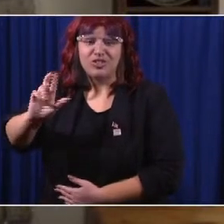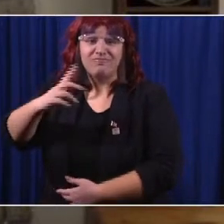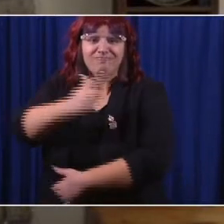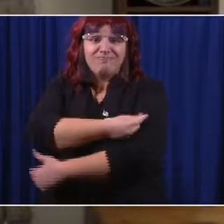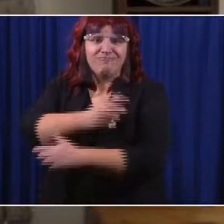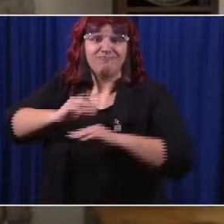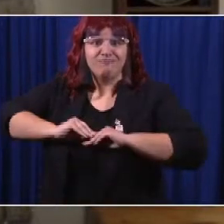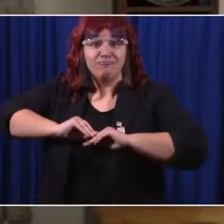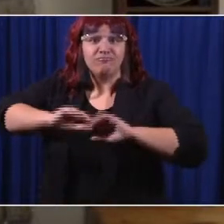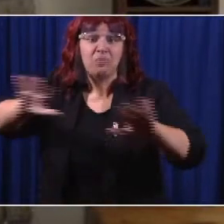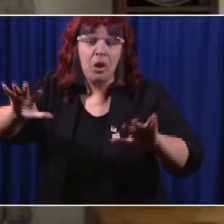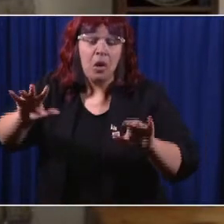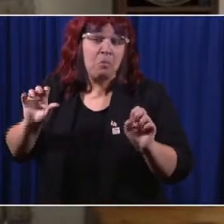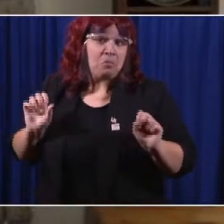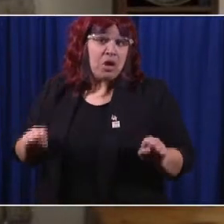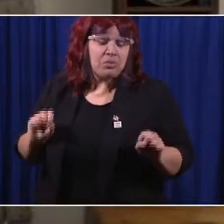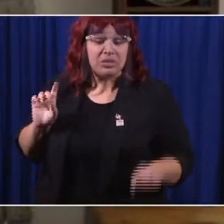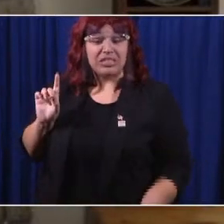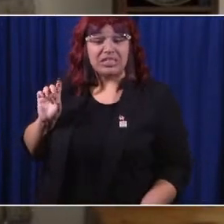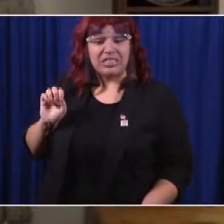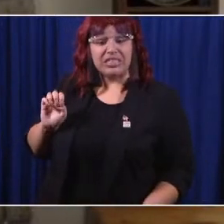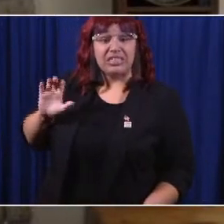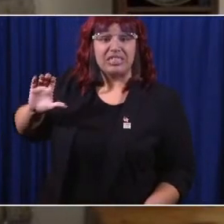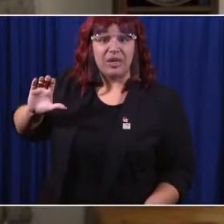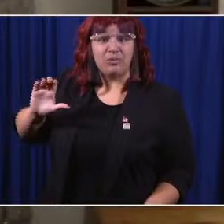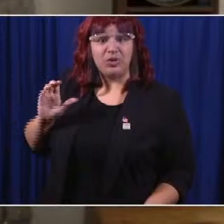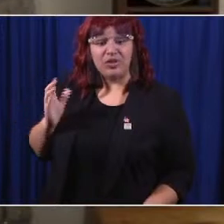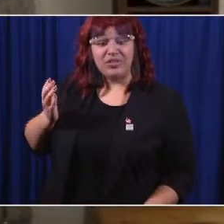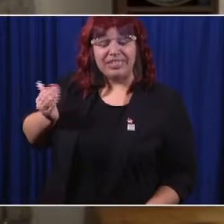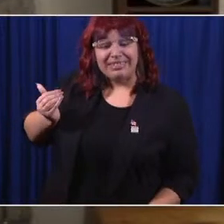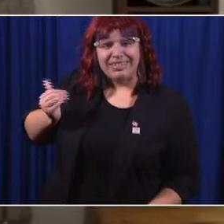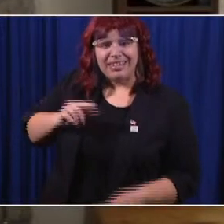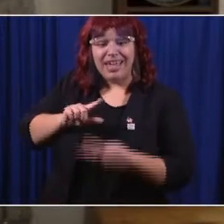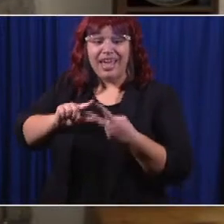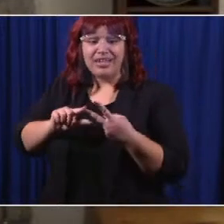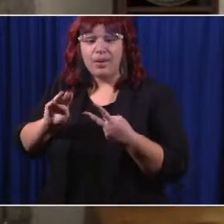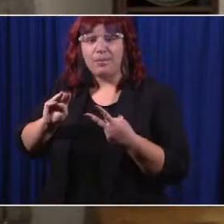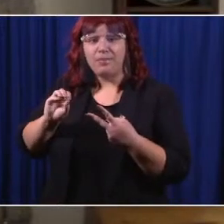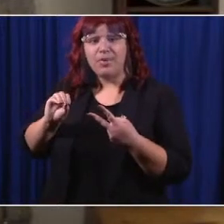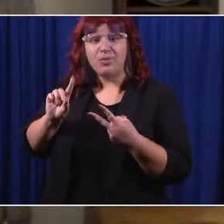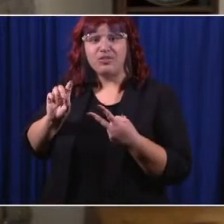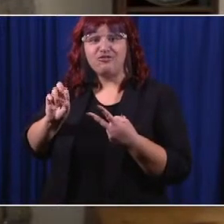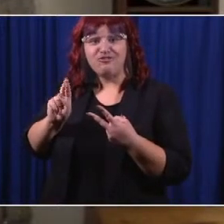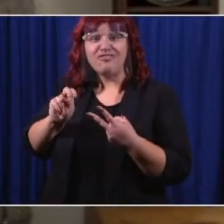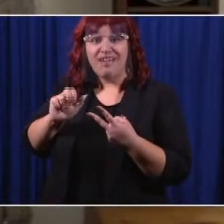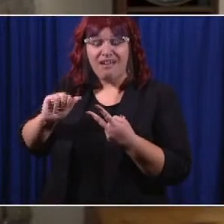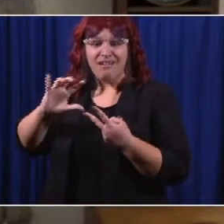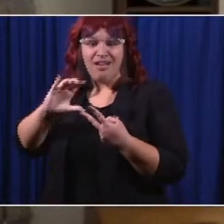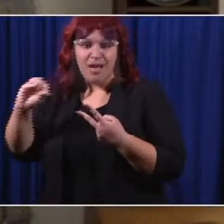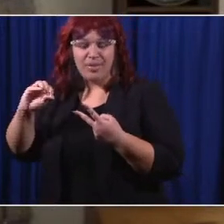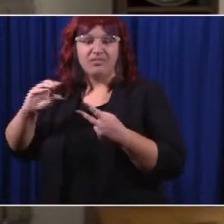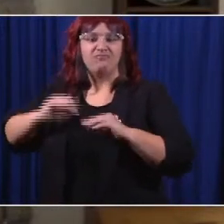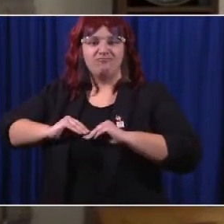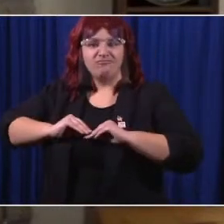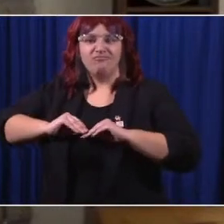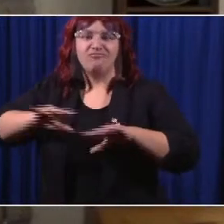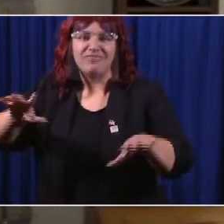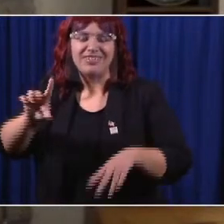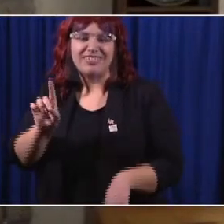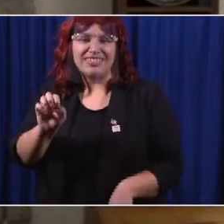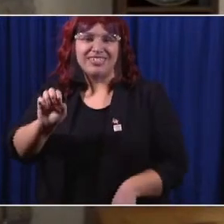shipment. The Moderna could come as early as December 22nd. Again, that's subject to